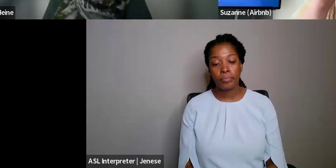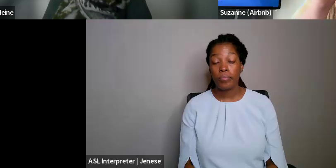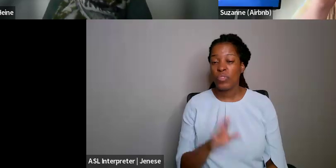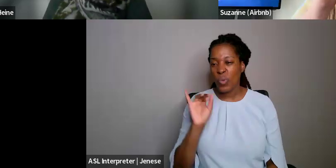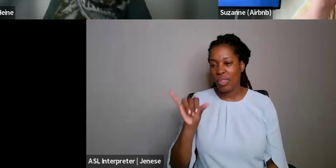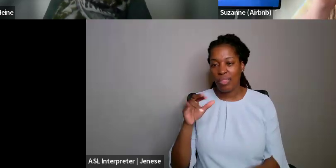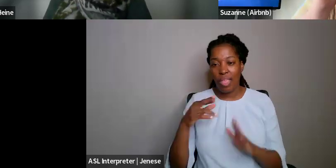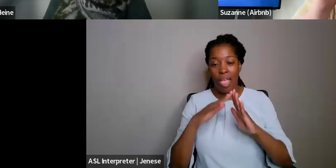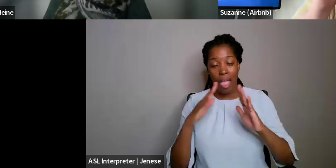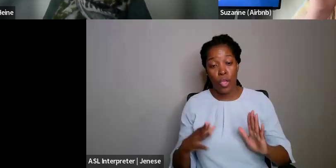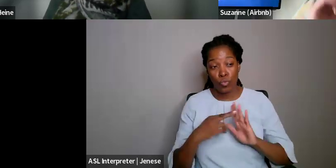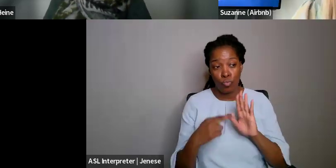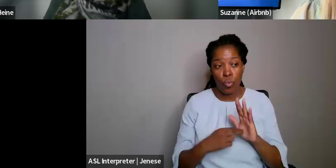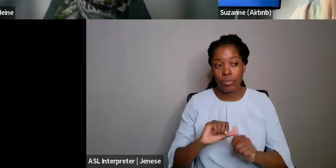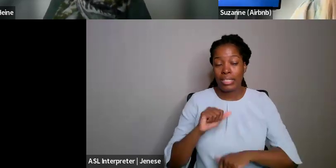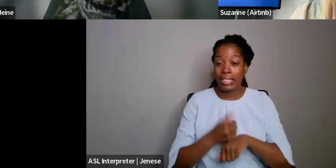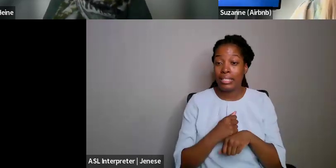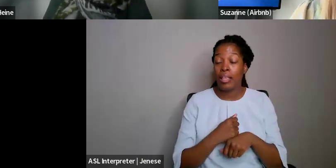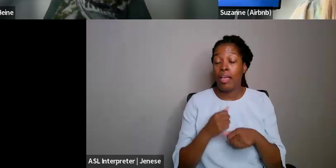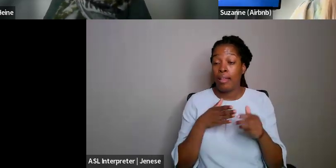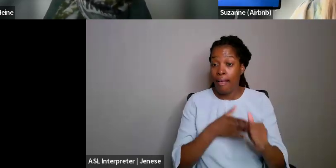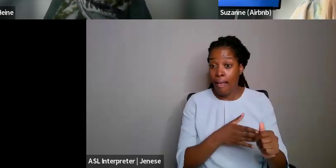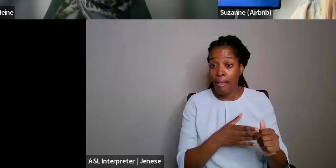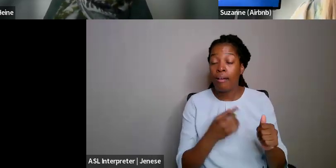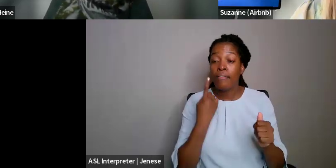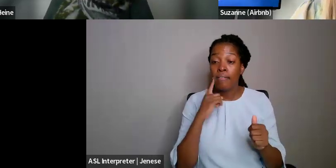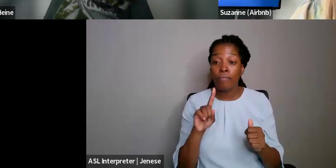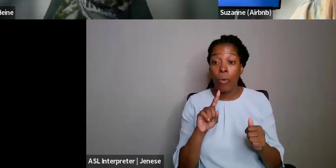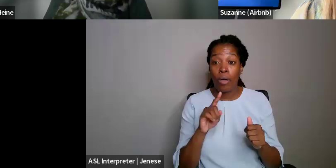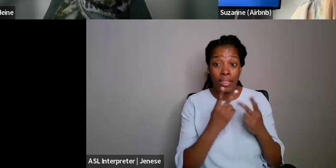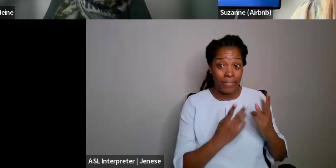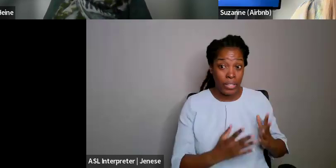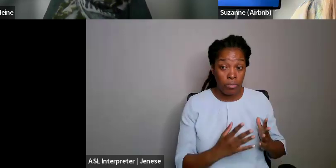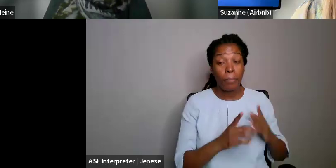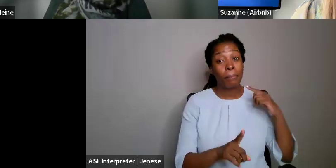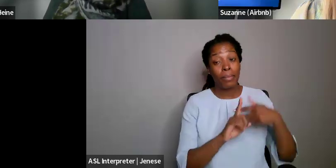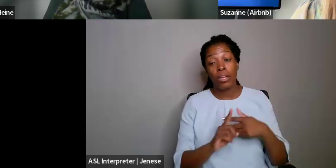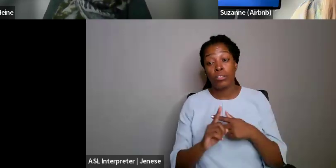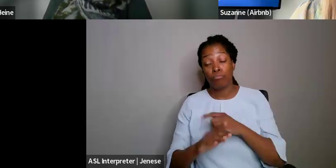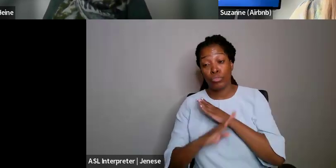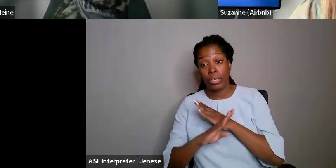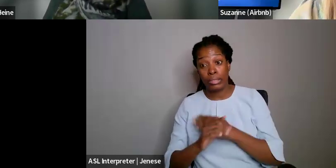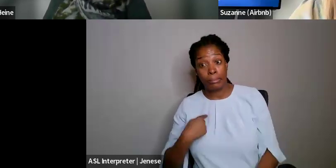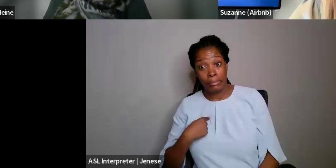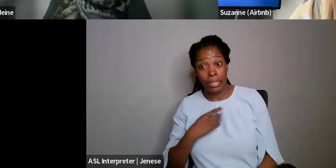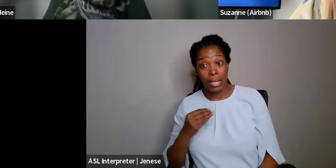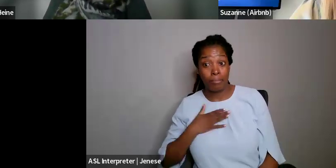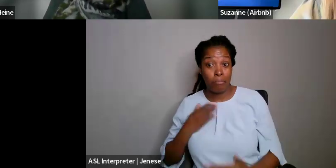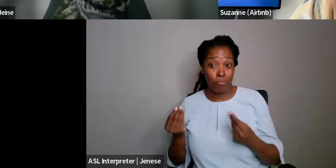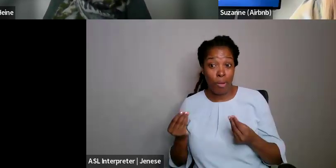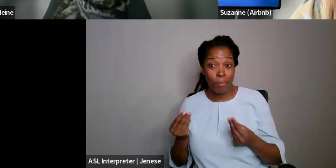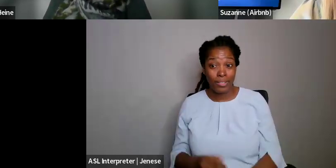guest, and it helps protect me and my property. So yeah, I think wake